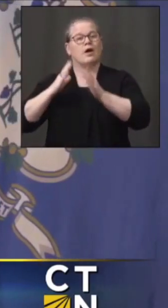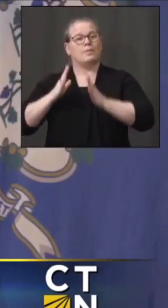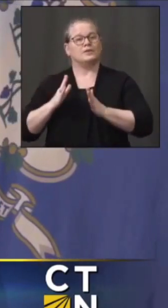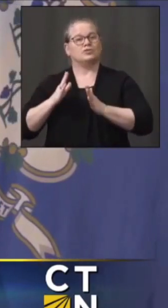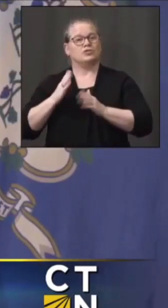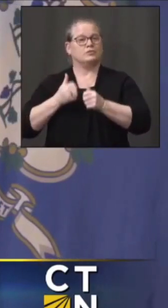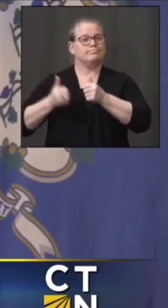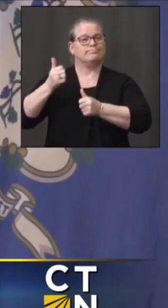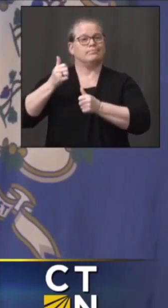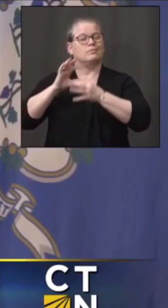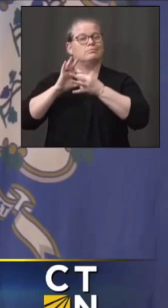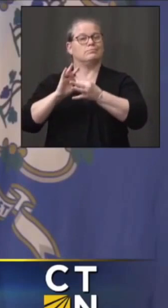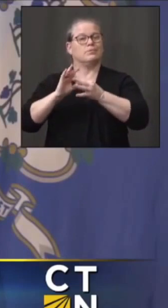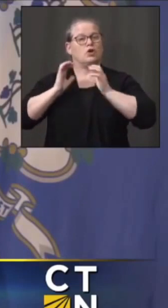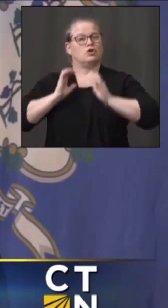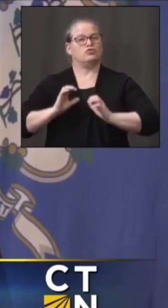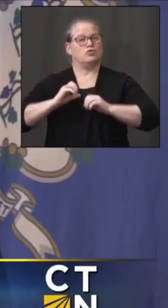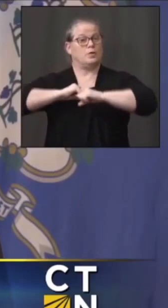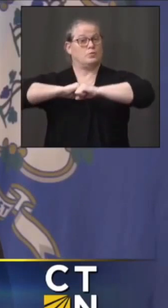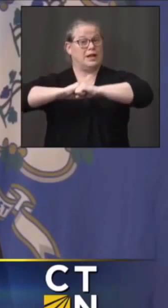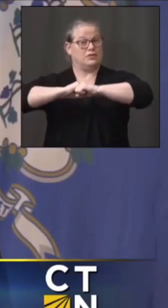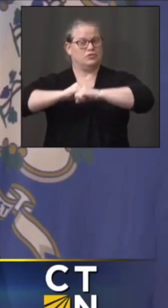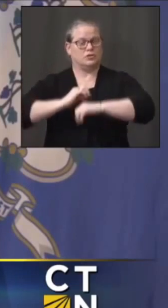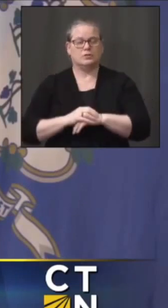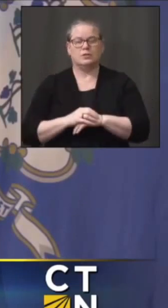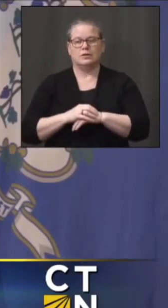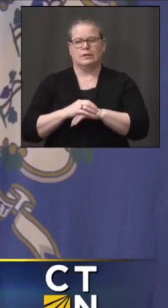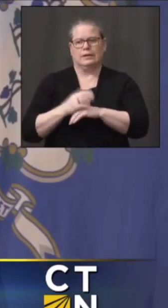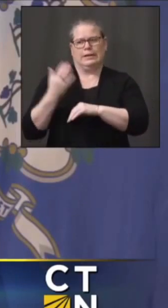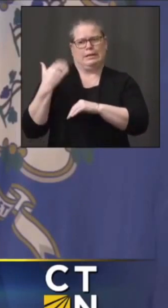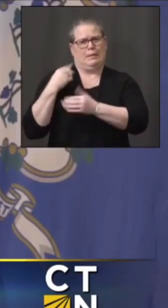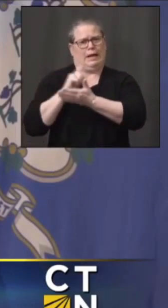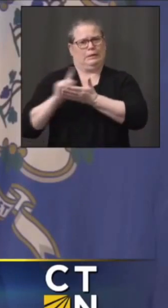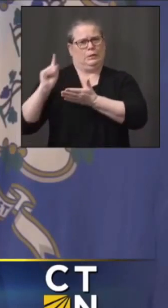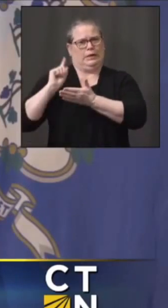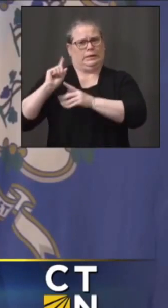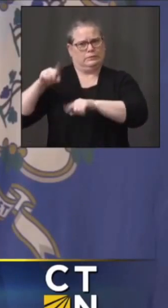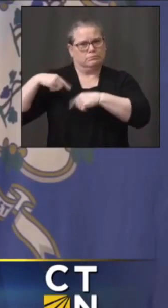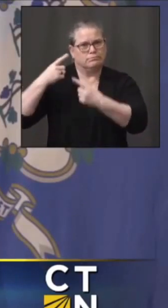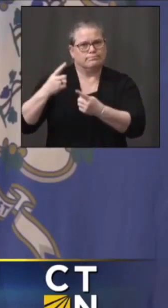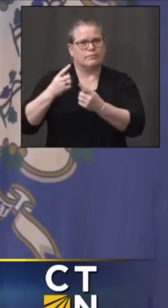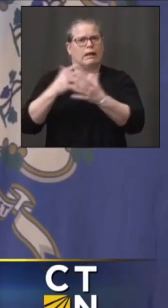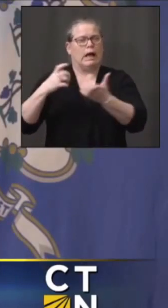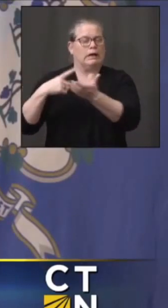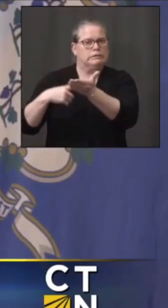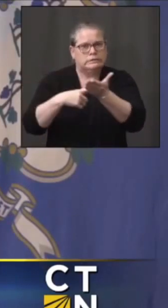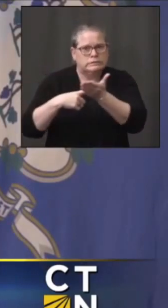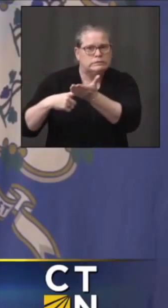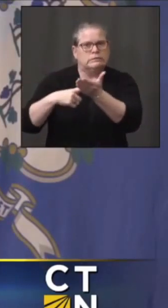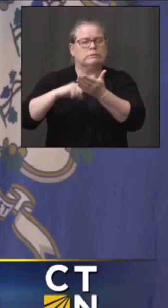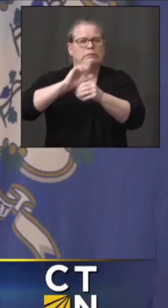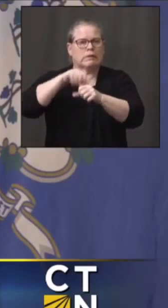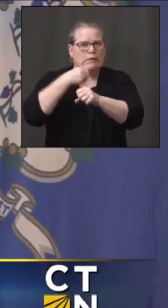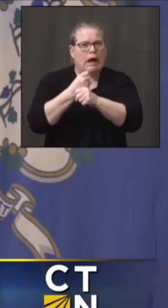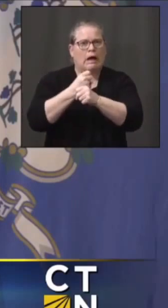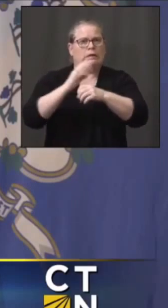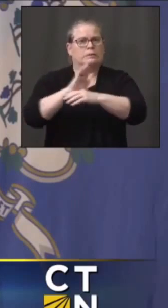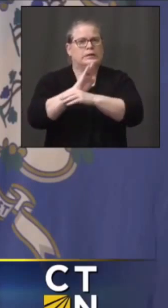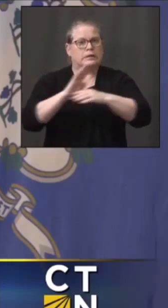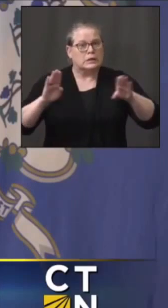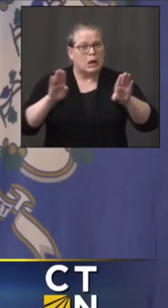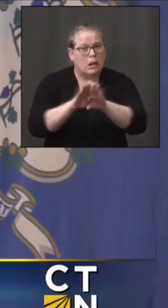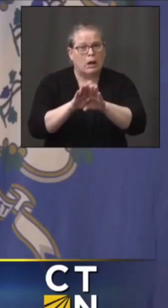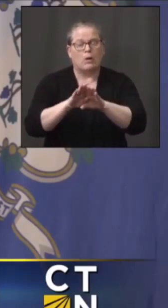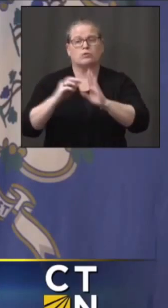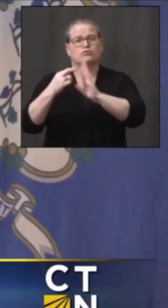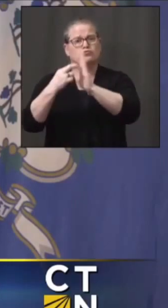of talk the last week or so about locking down and opening up and the rules. Rules are only effective if people understand